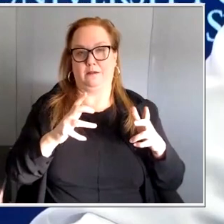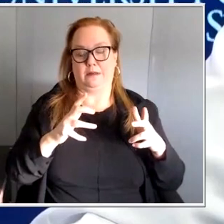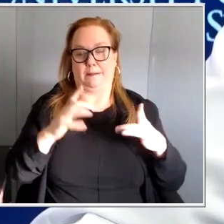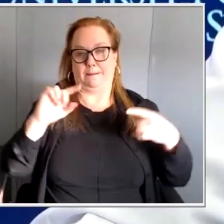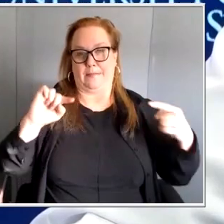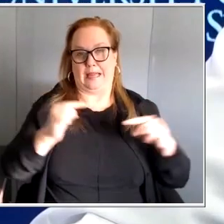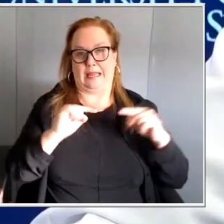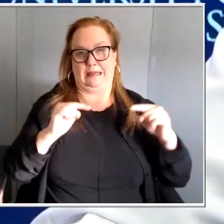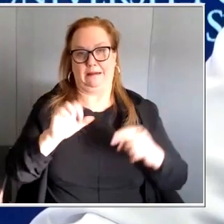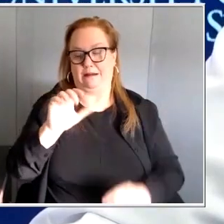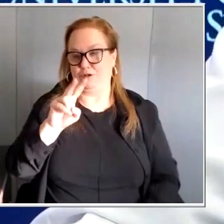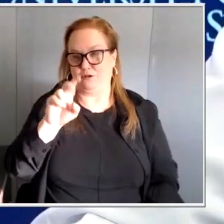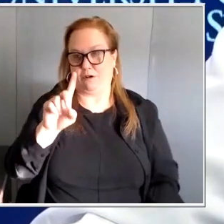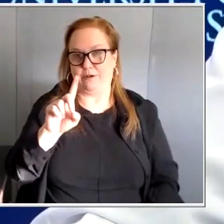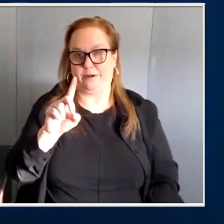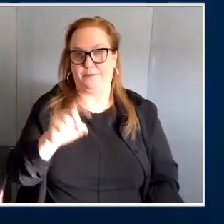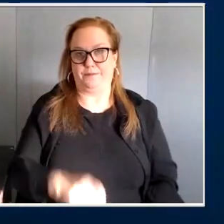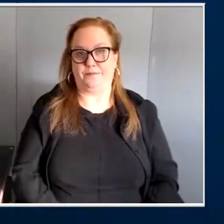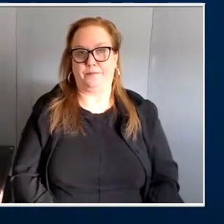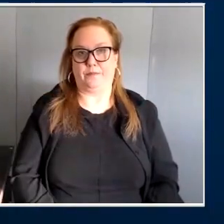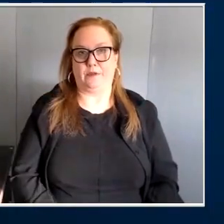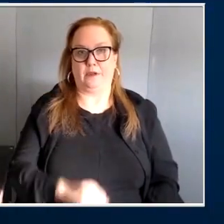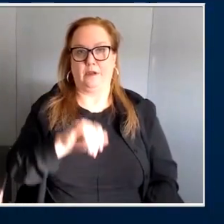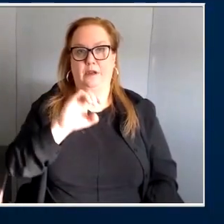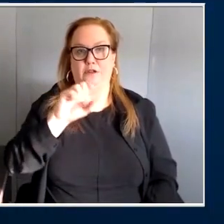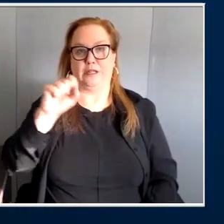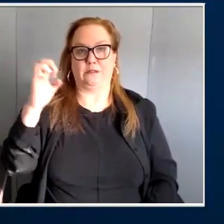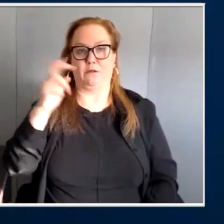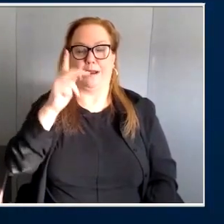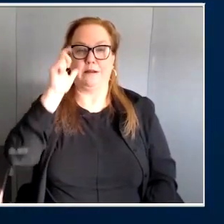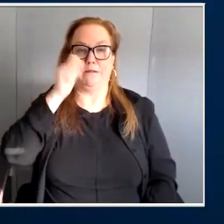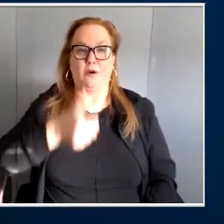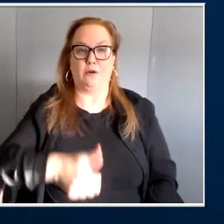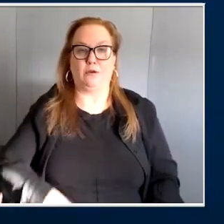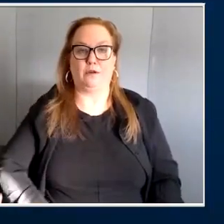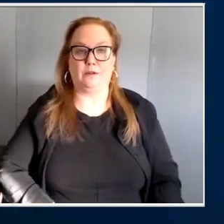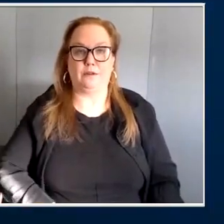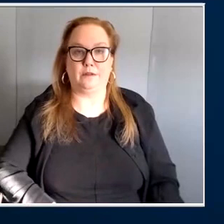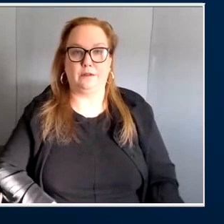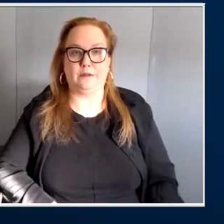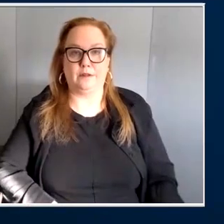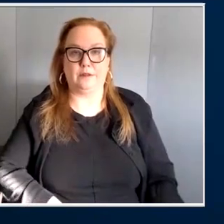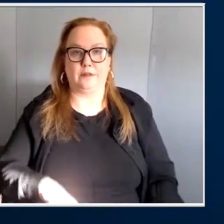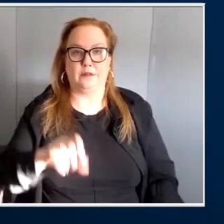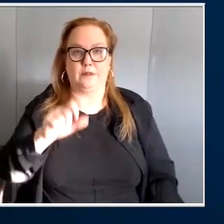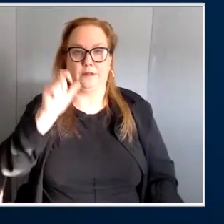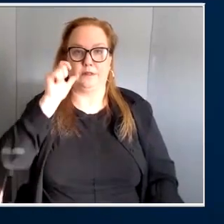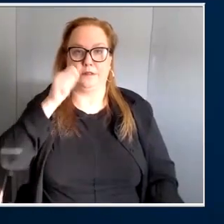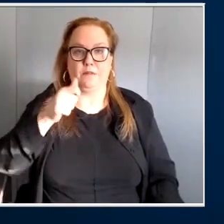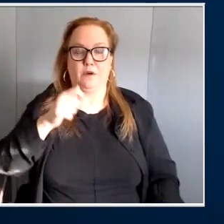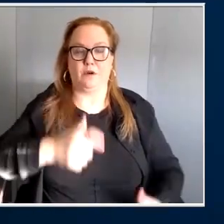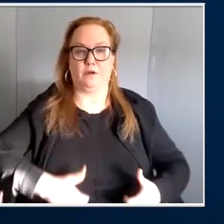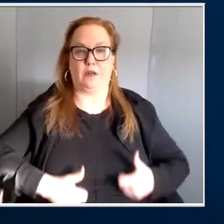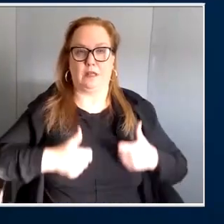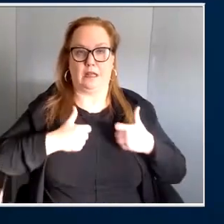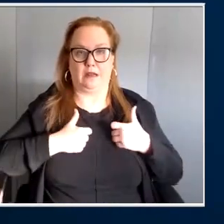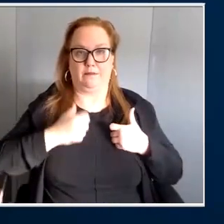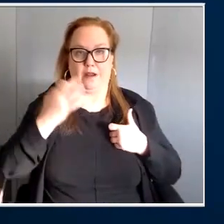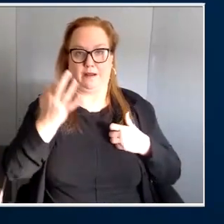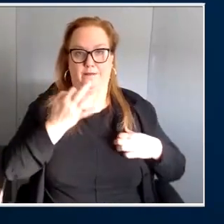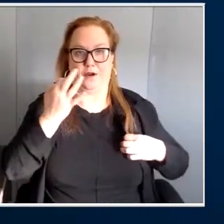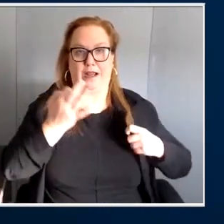not just COVID. Jess, we're back tomorrow. Yeah, well, we're back live on